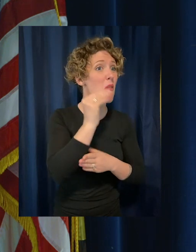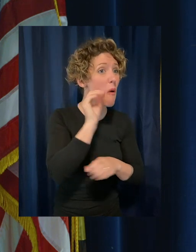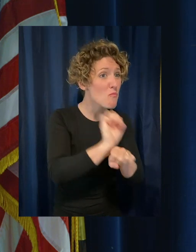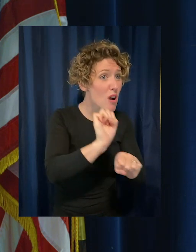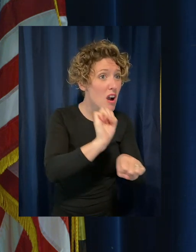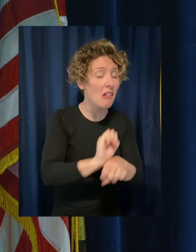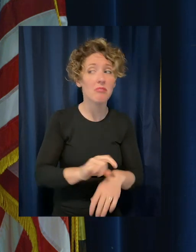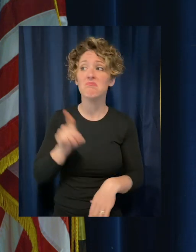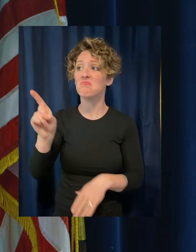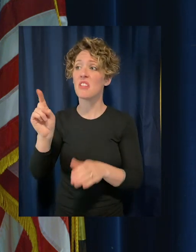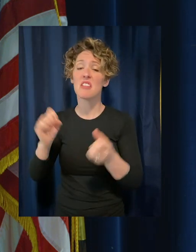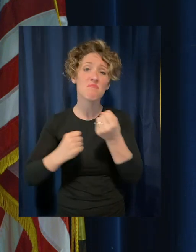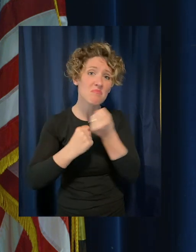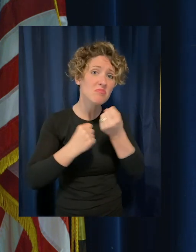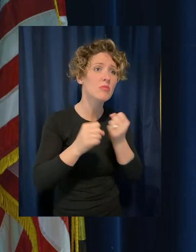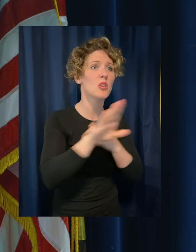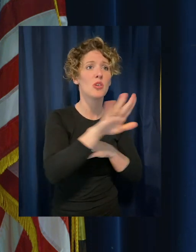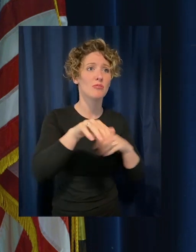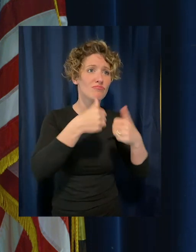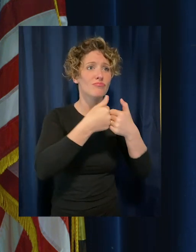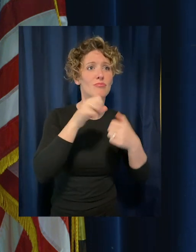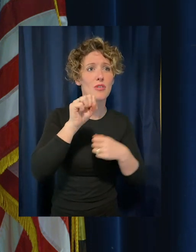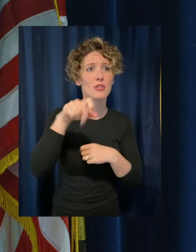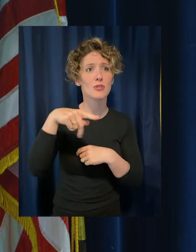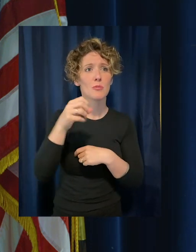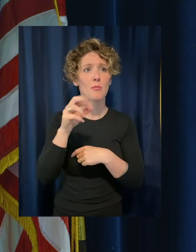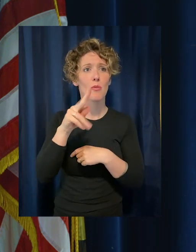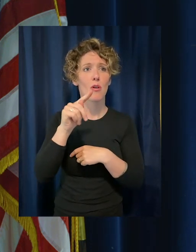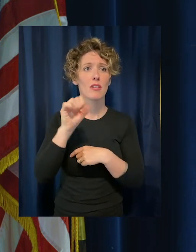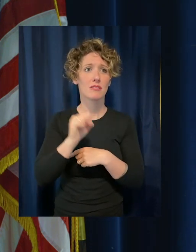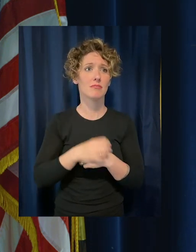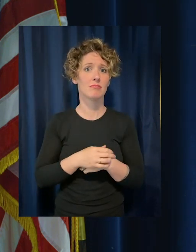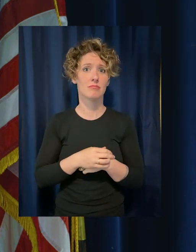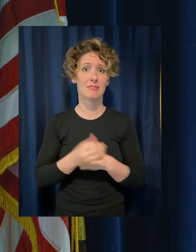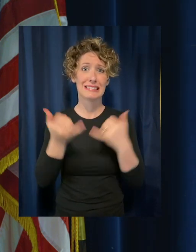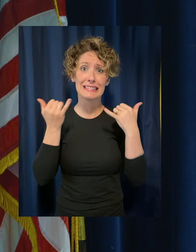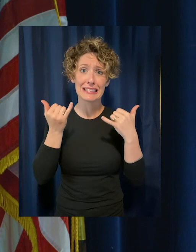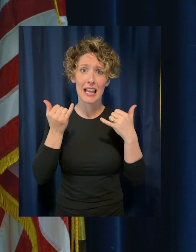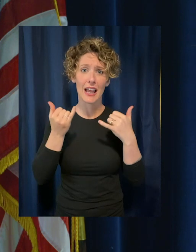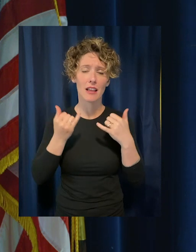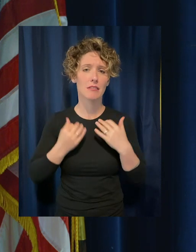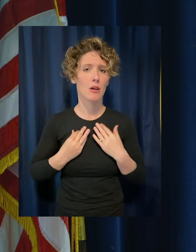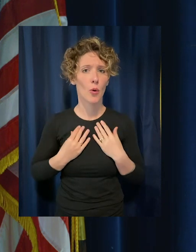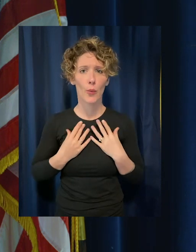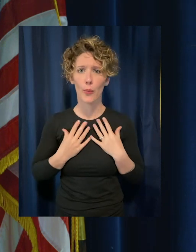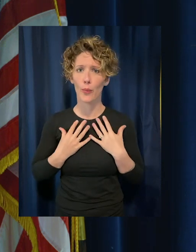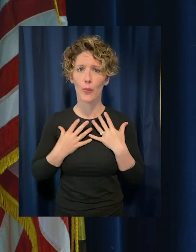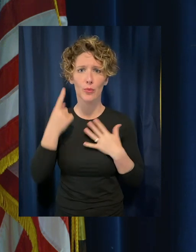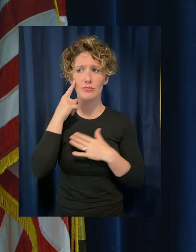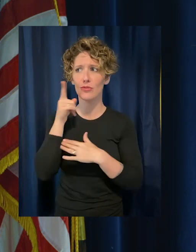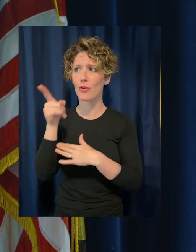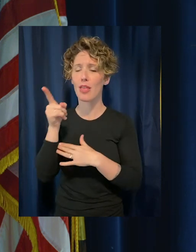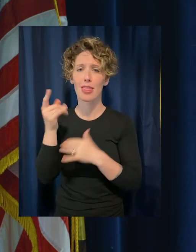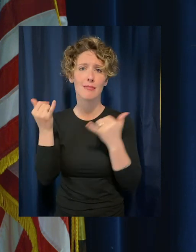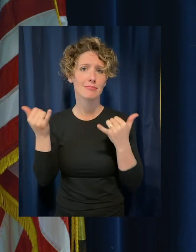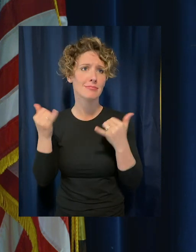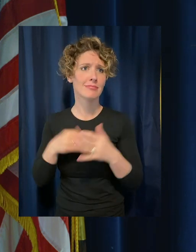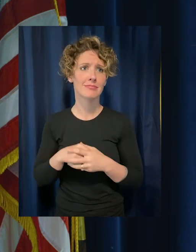sports. This is a happy day for them too. I know they're all proud of you. Give them a hug.